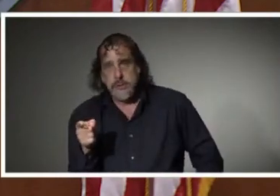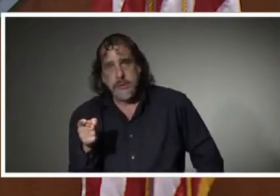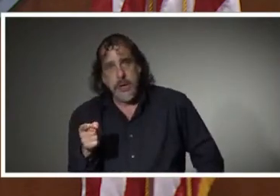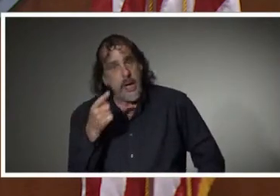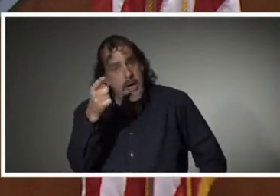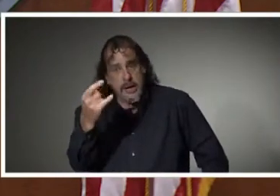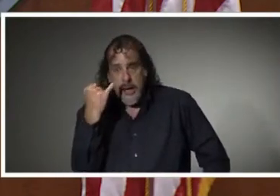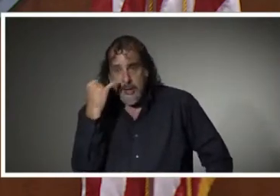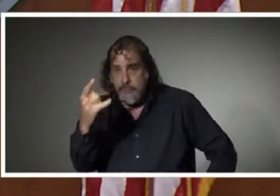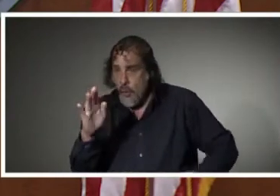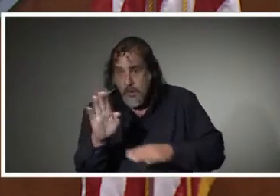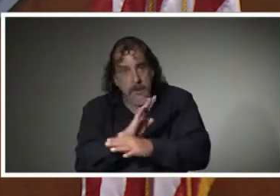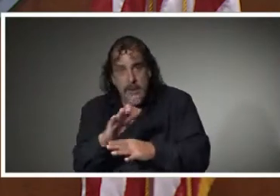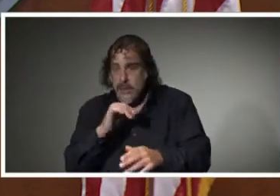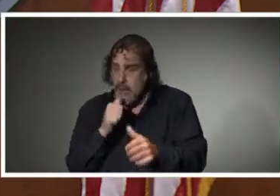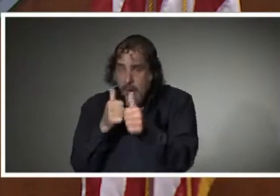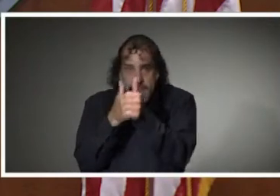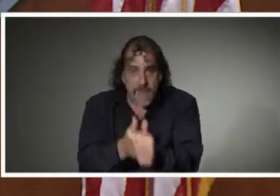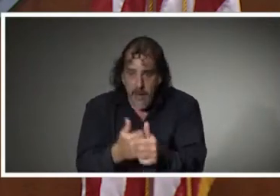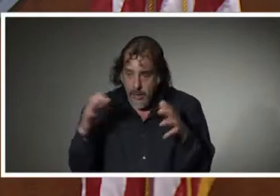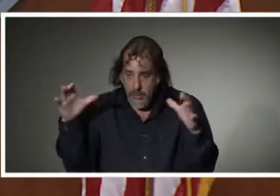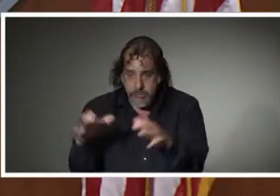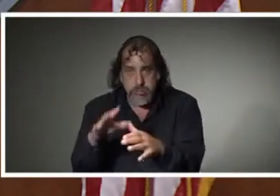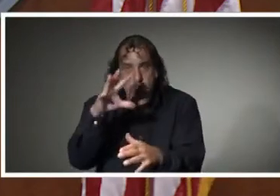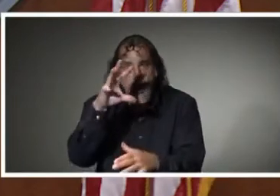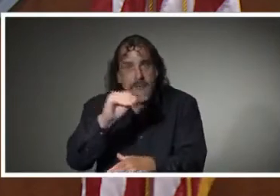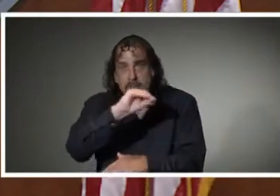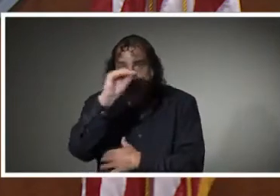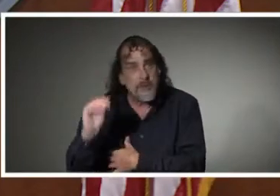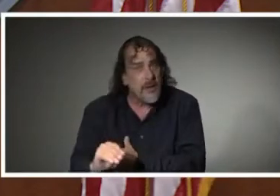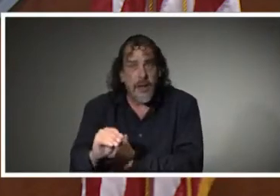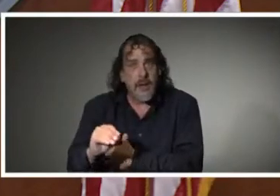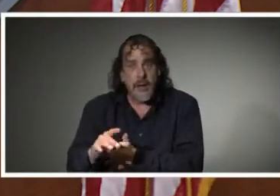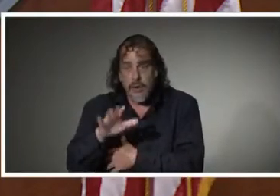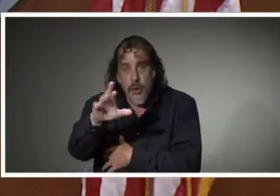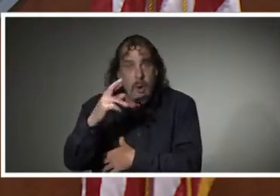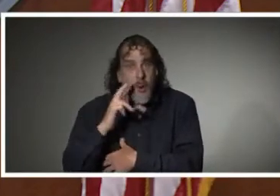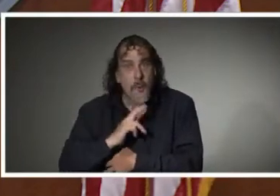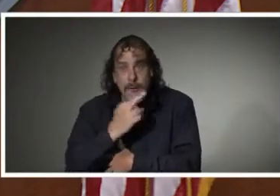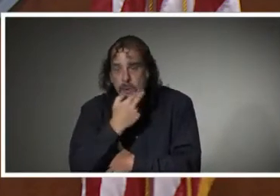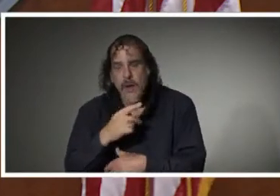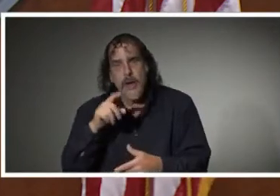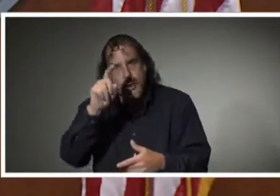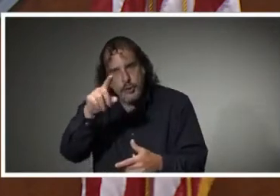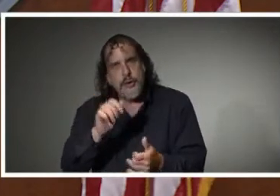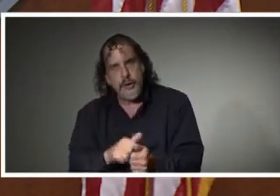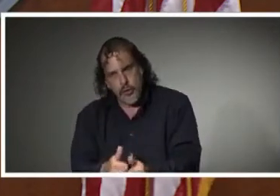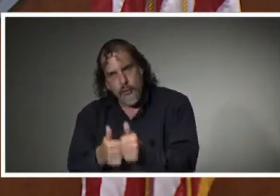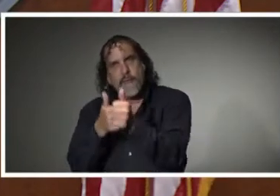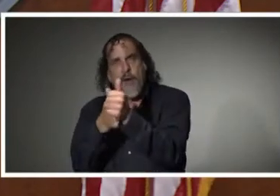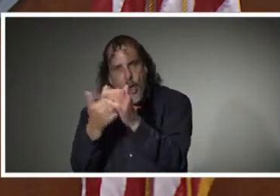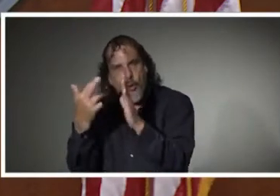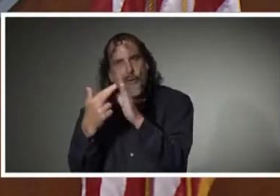not adhering to the capacity limits at your restaurant, then we need you to start adhering to it. Because if you